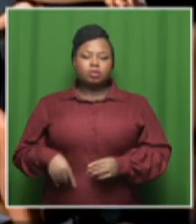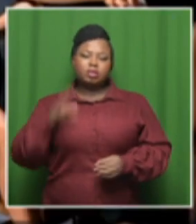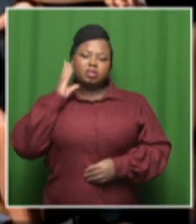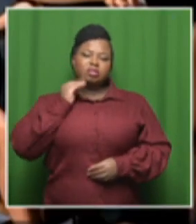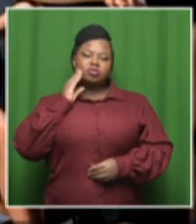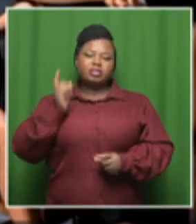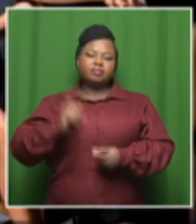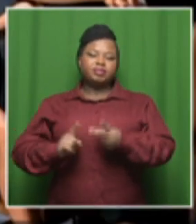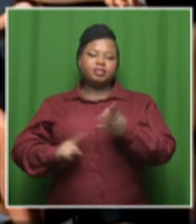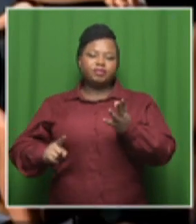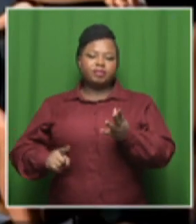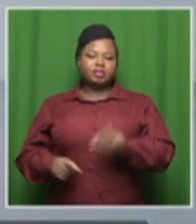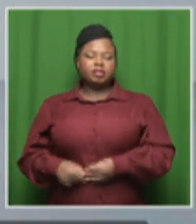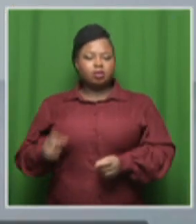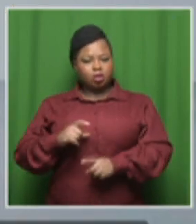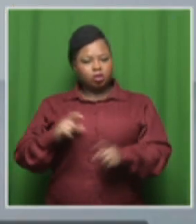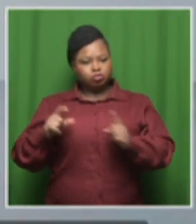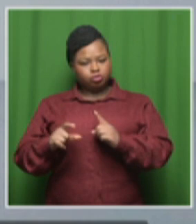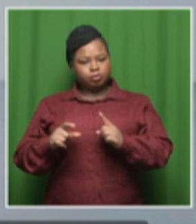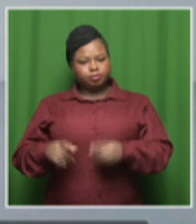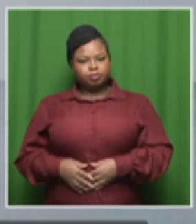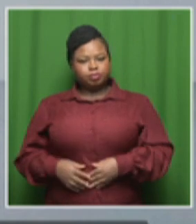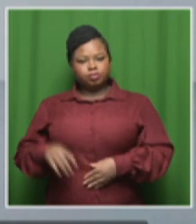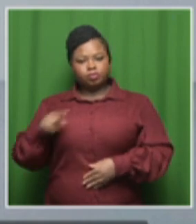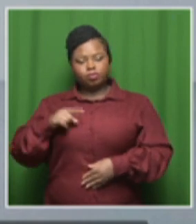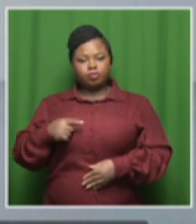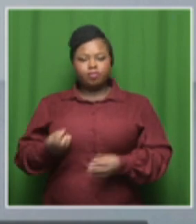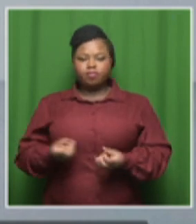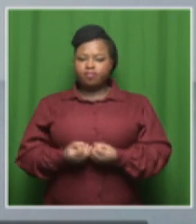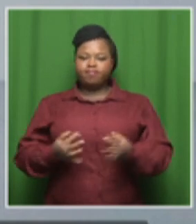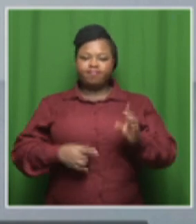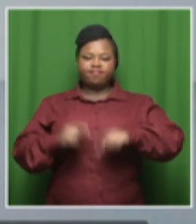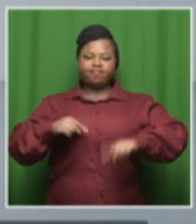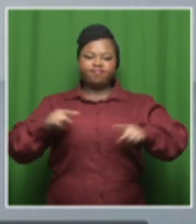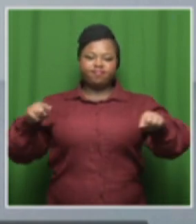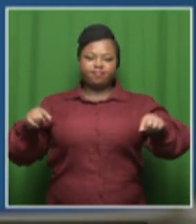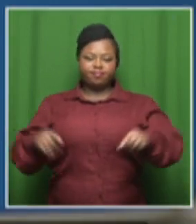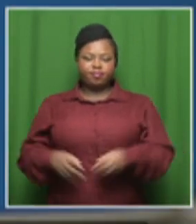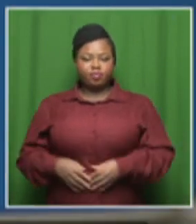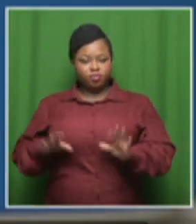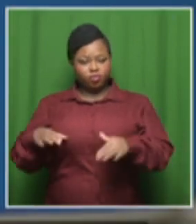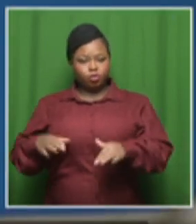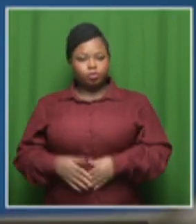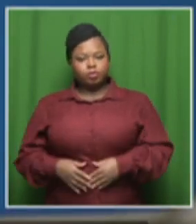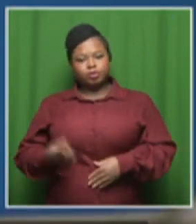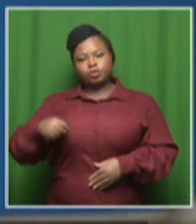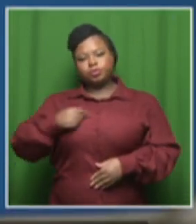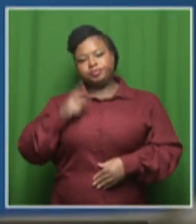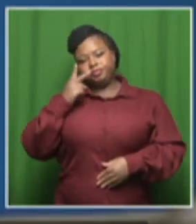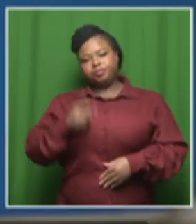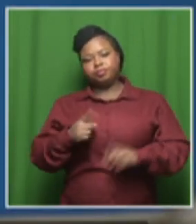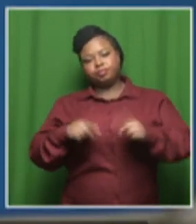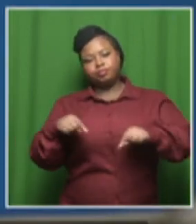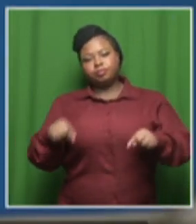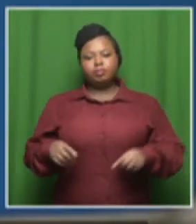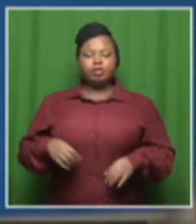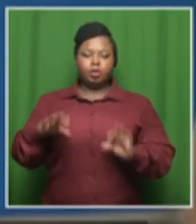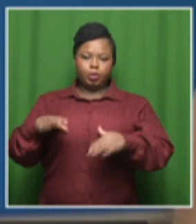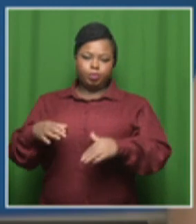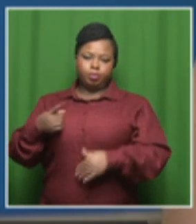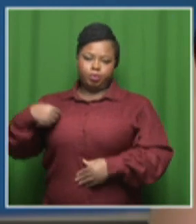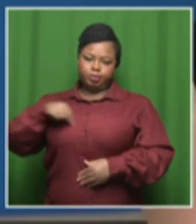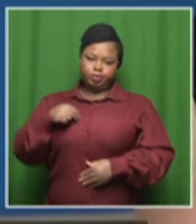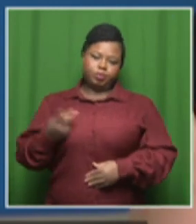different cultures, which makes us a lot of diversity within a group, and we see it a lot of diversity within our group as